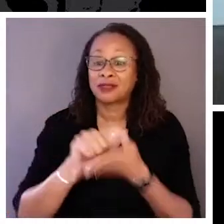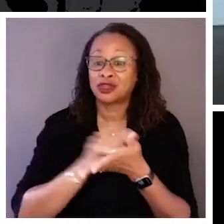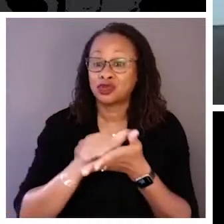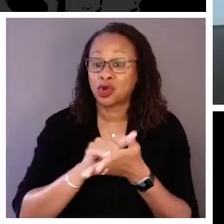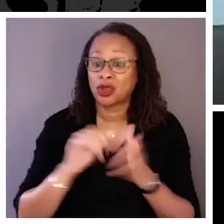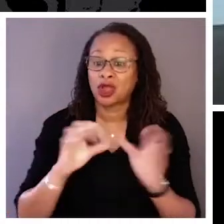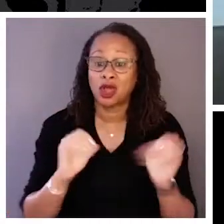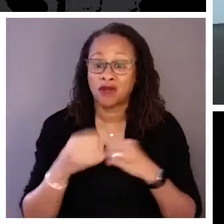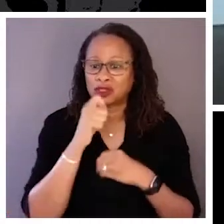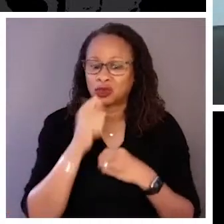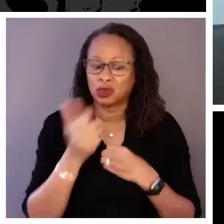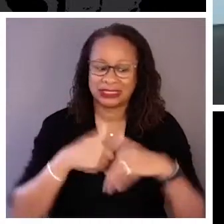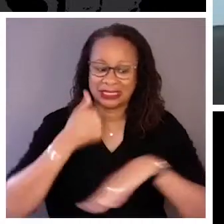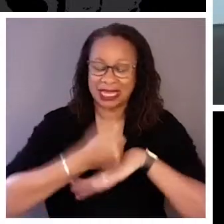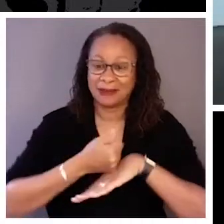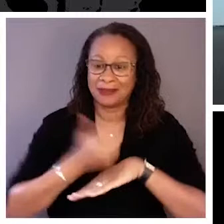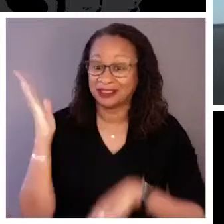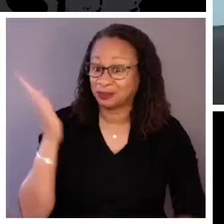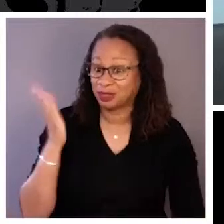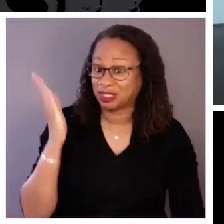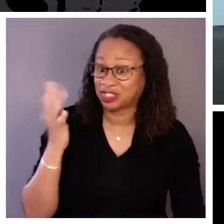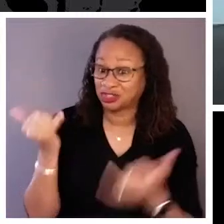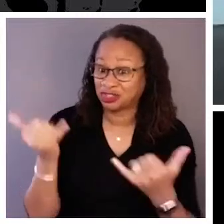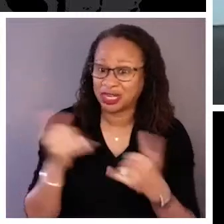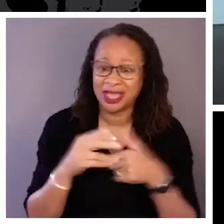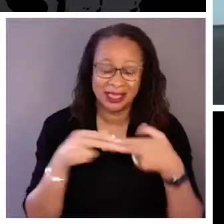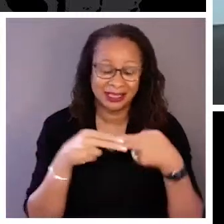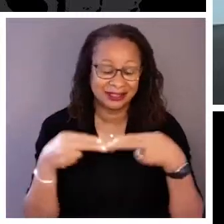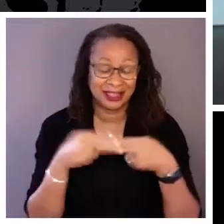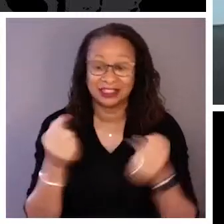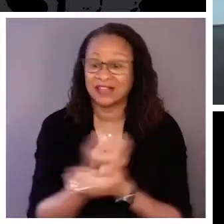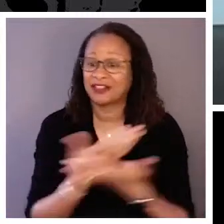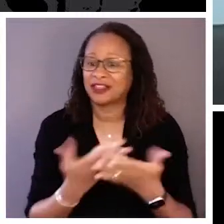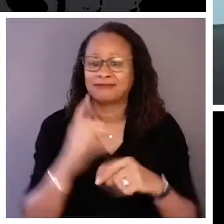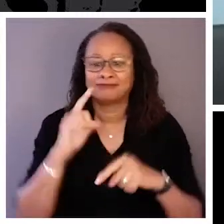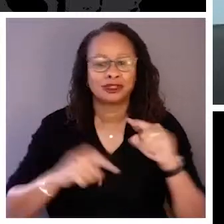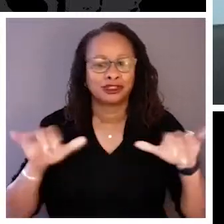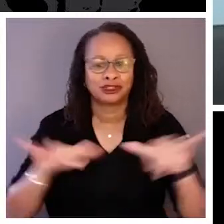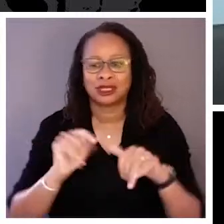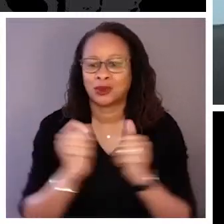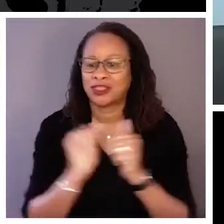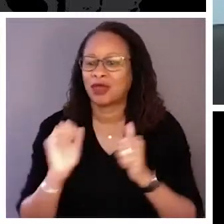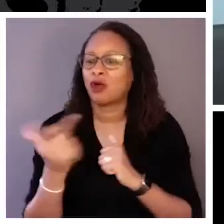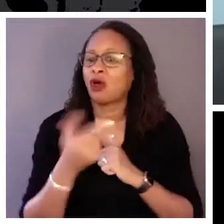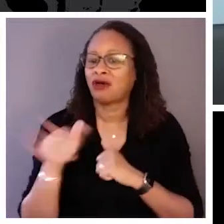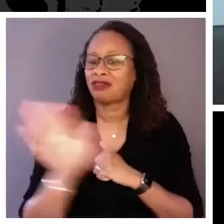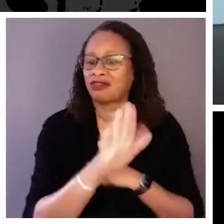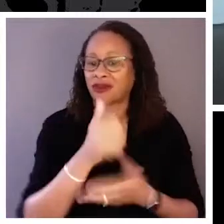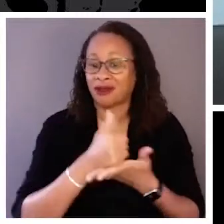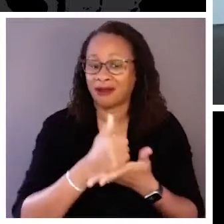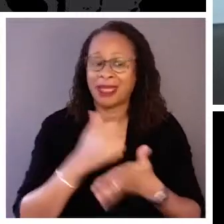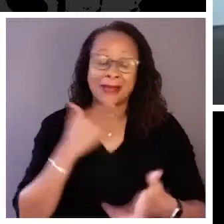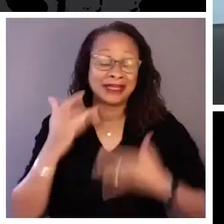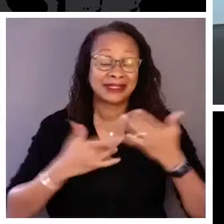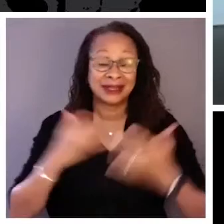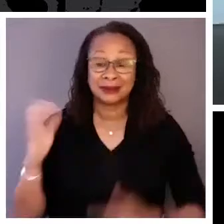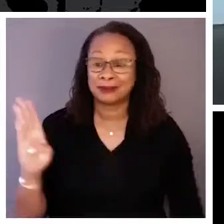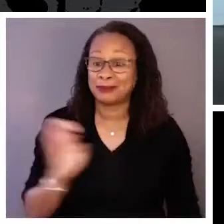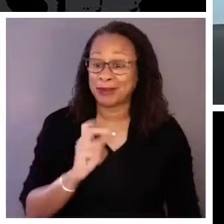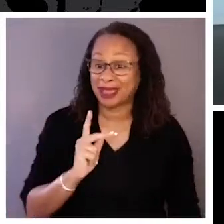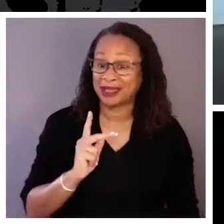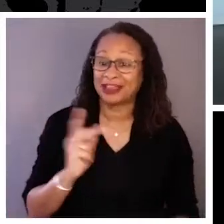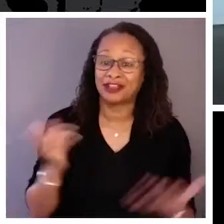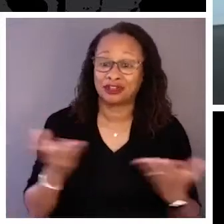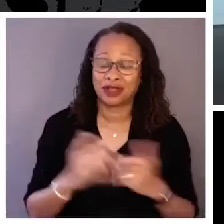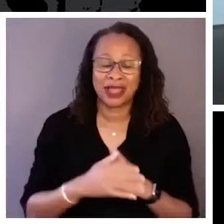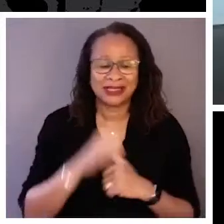This webinar, the slides, and everything else. We couldn't have done it without all their help. And I'm delighted to be back here. This isn't the